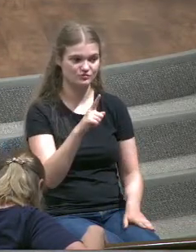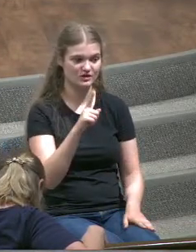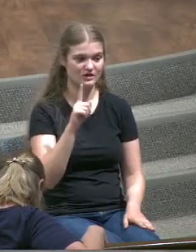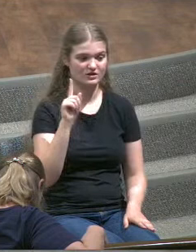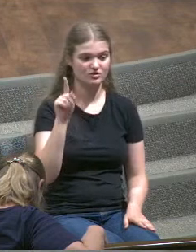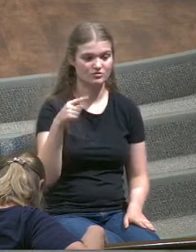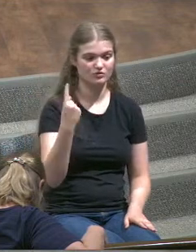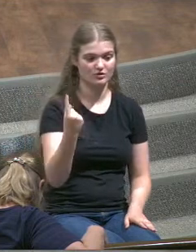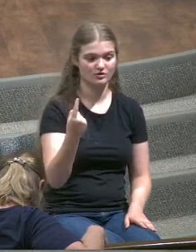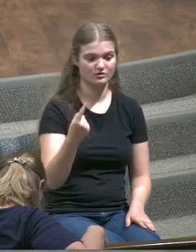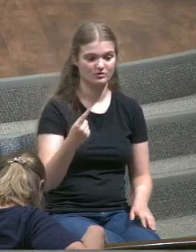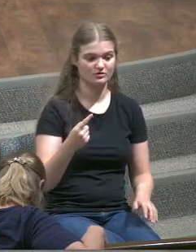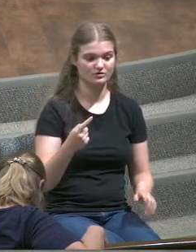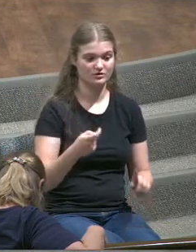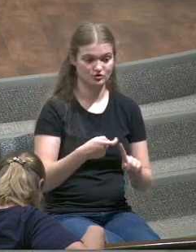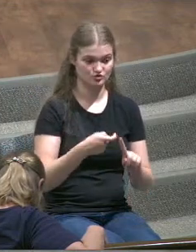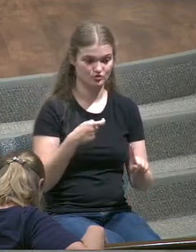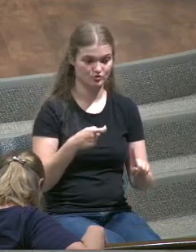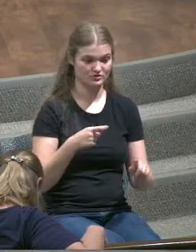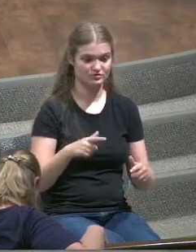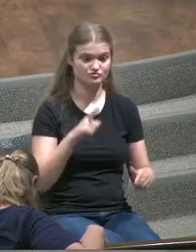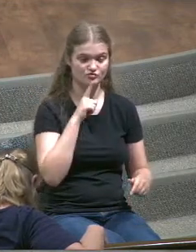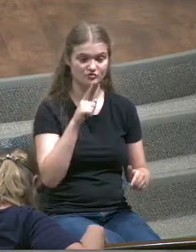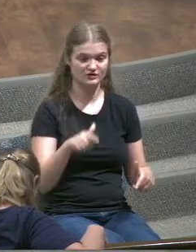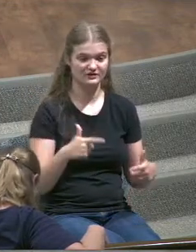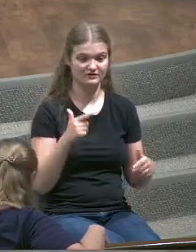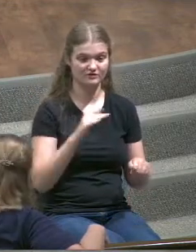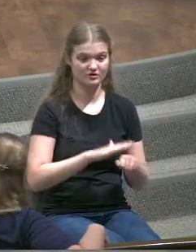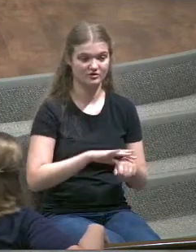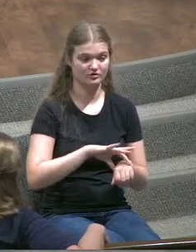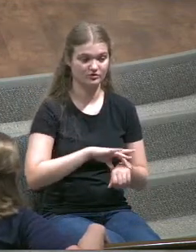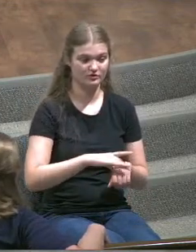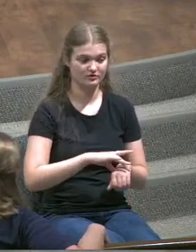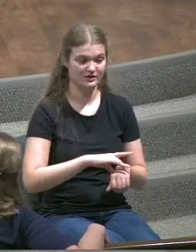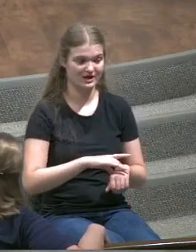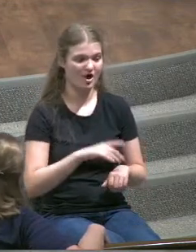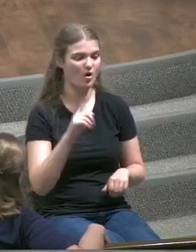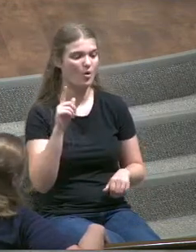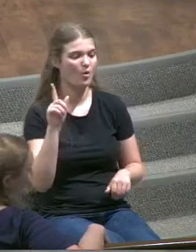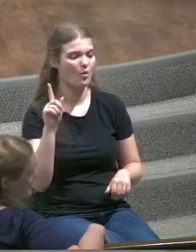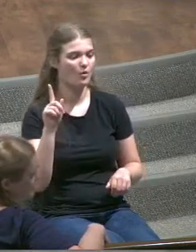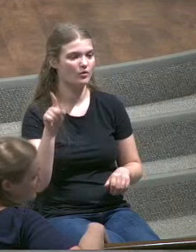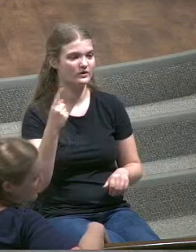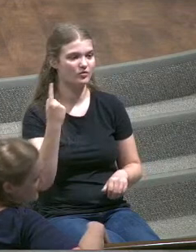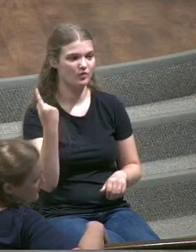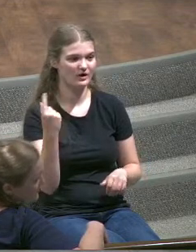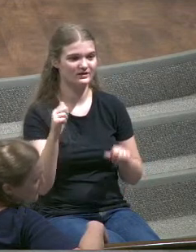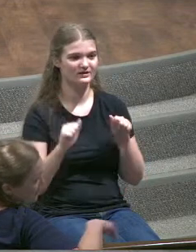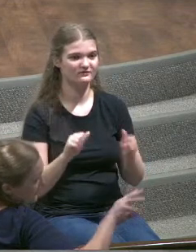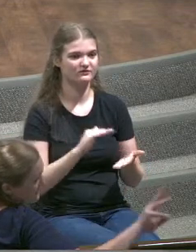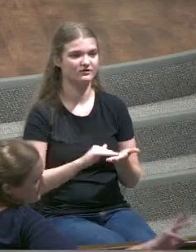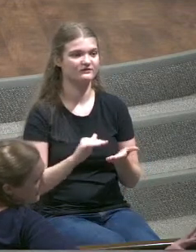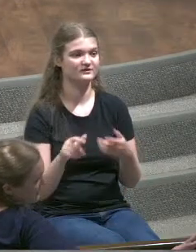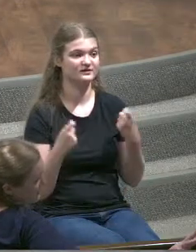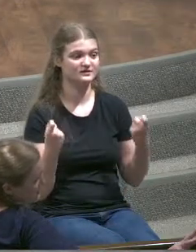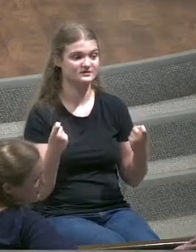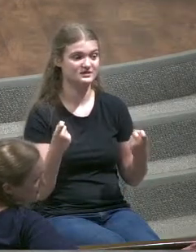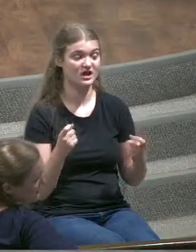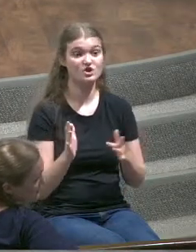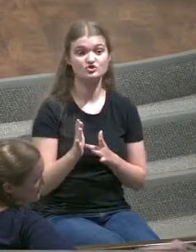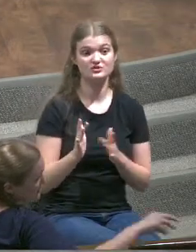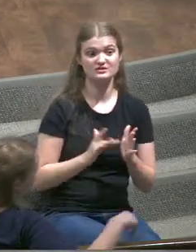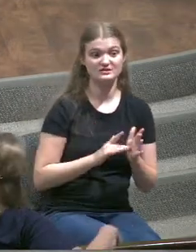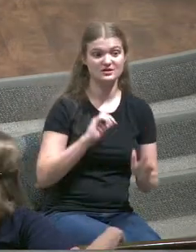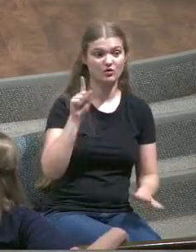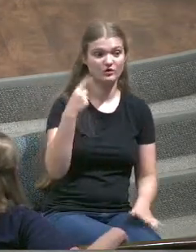this earth, just like he's the only one that's ever been on this earth who could forgive sins, he's the only one who has ever lived on this